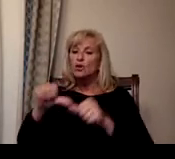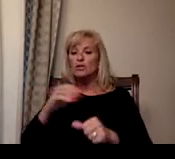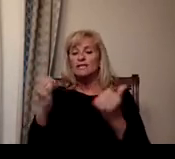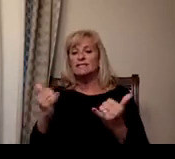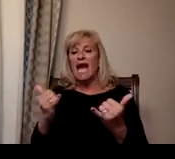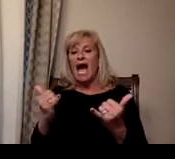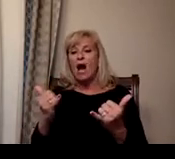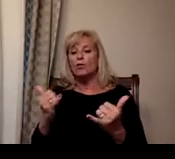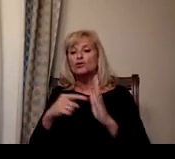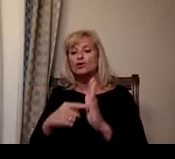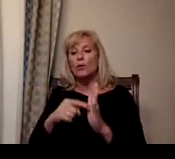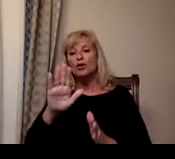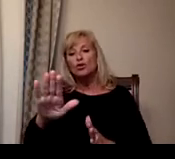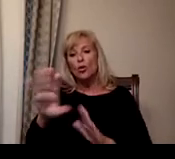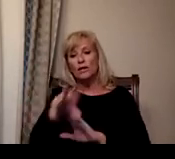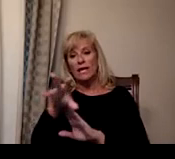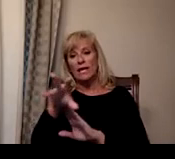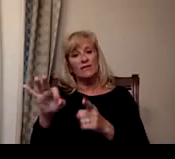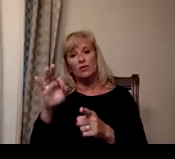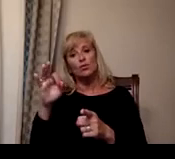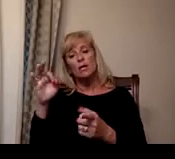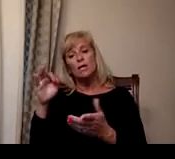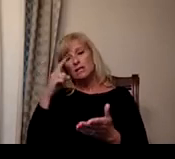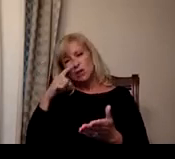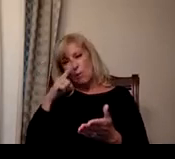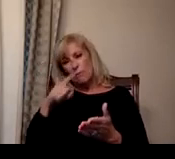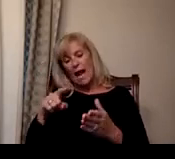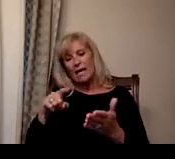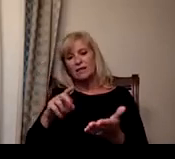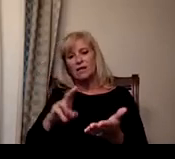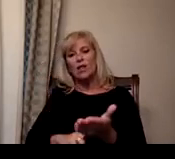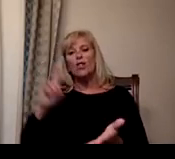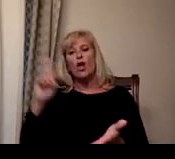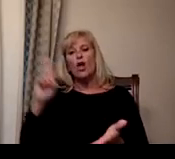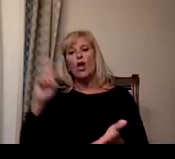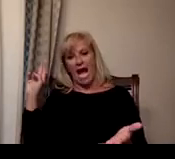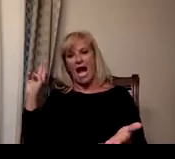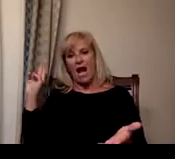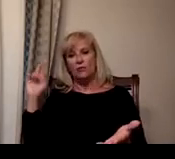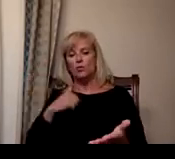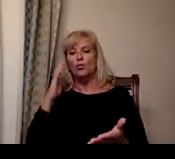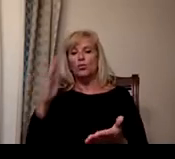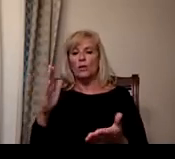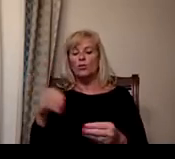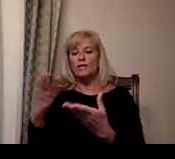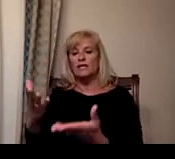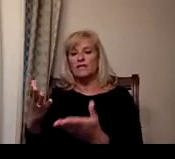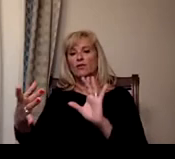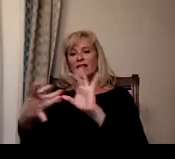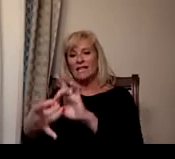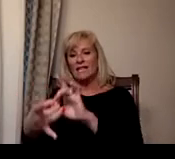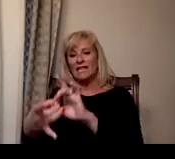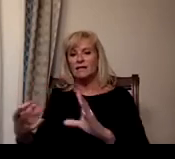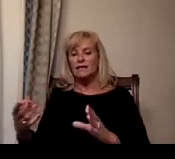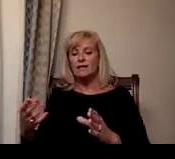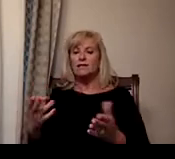now showing your camera. So if you wouldn't mind, just go ahead and logging out, and we'll get you the link to